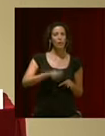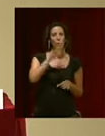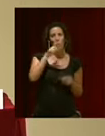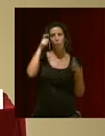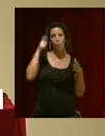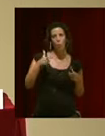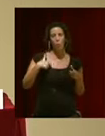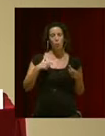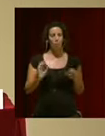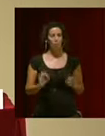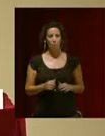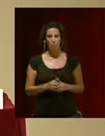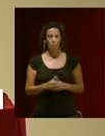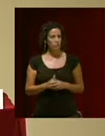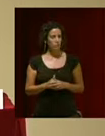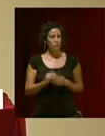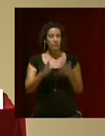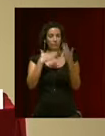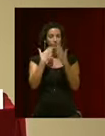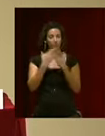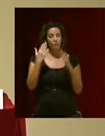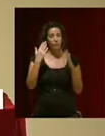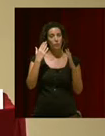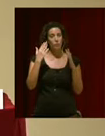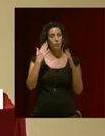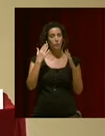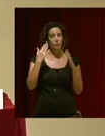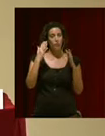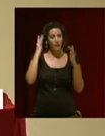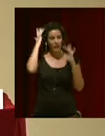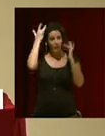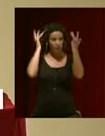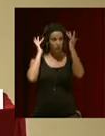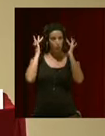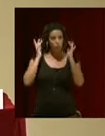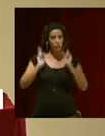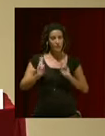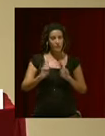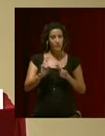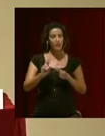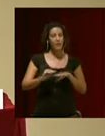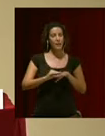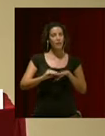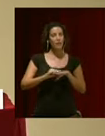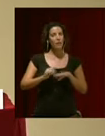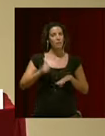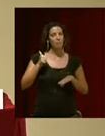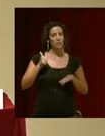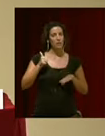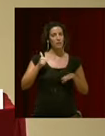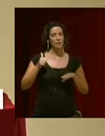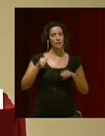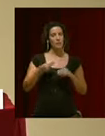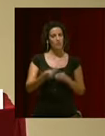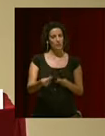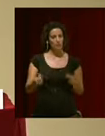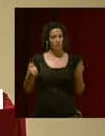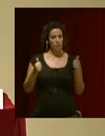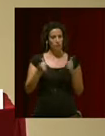don't think anyone didn't want to participate because of the appearance of the cap. And